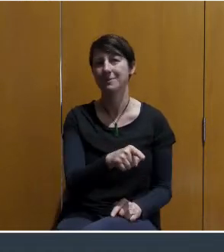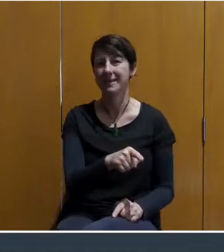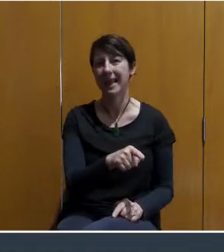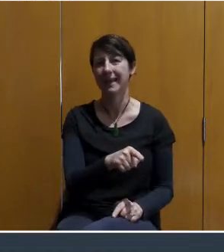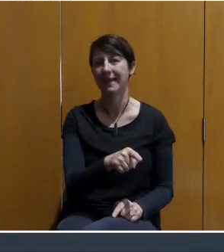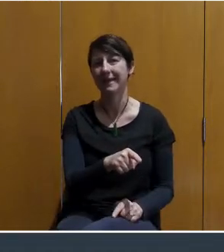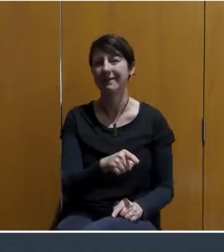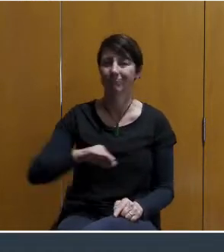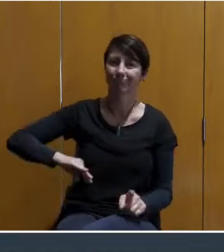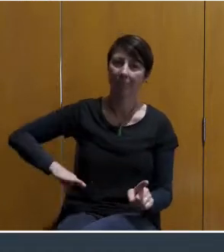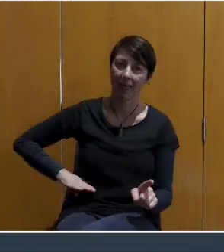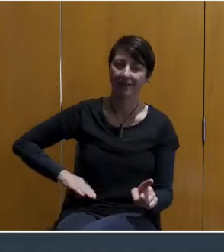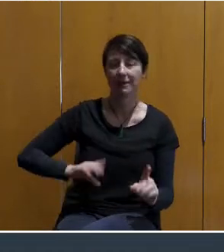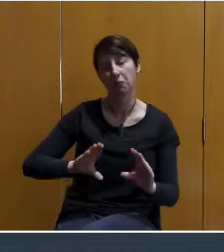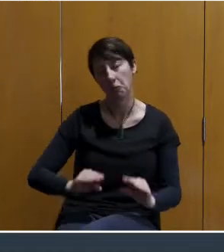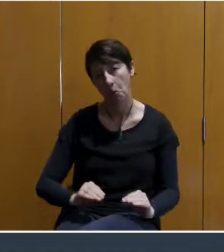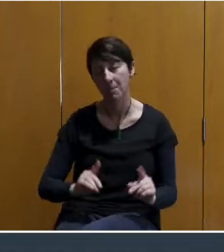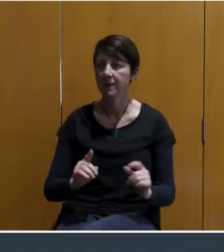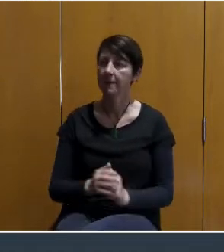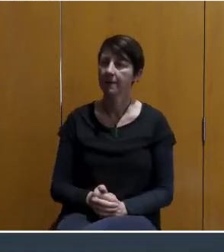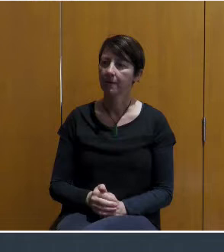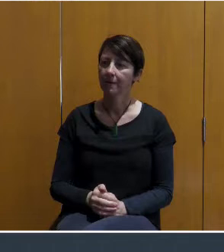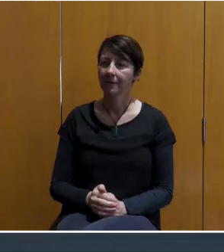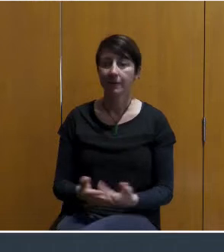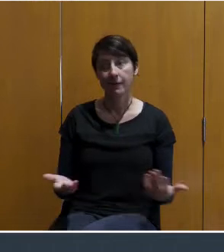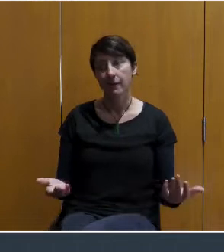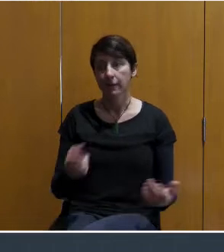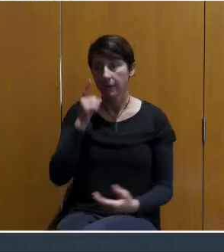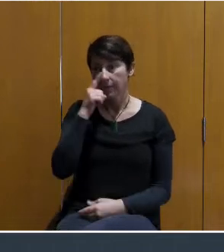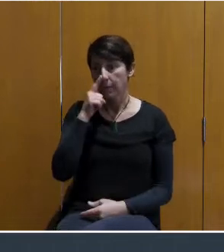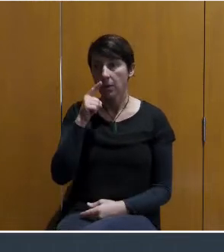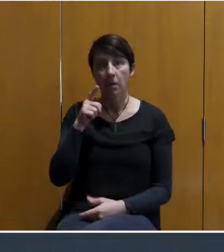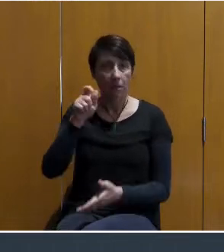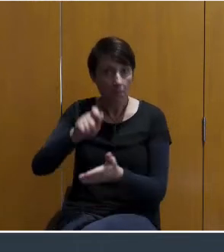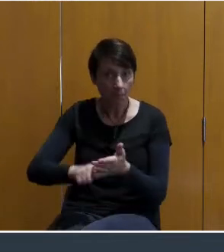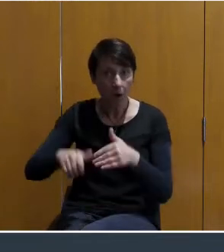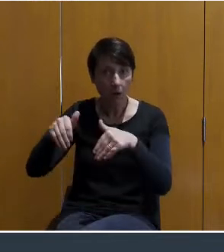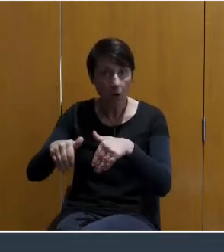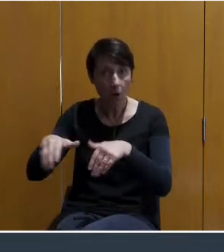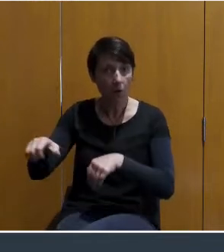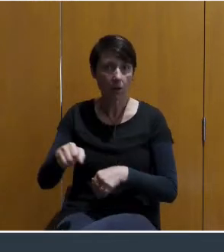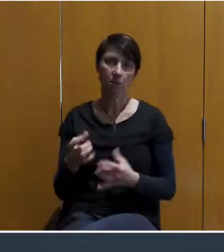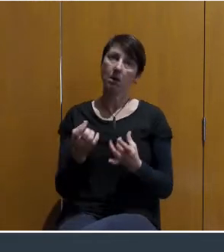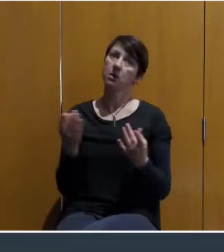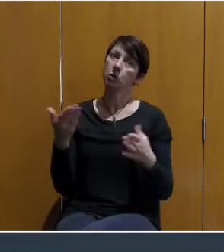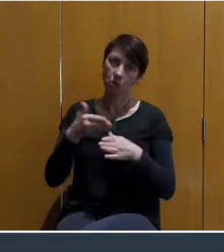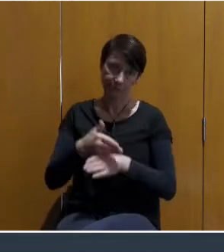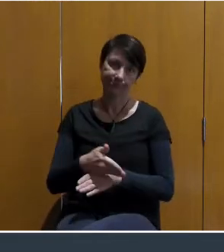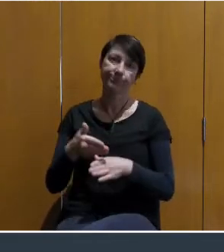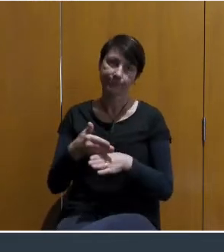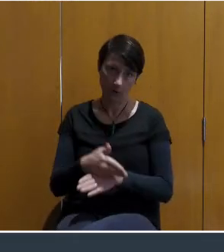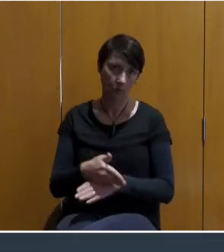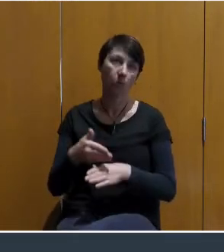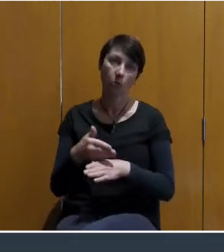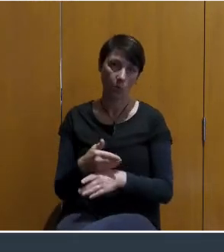I think you have more experts with people who, you get a dog and there is a lot of work involved. And, people